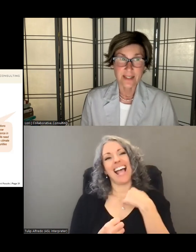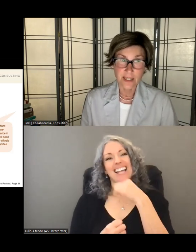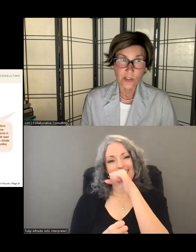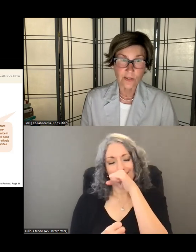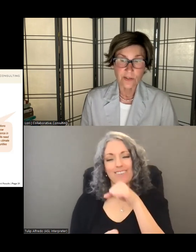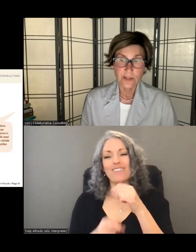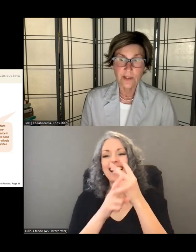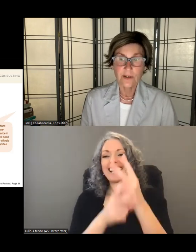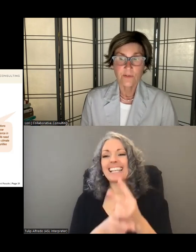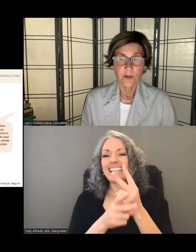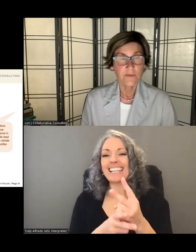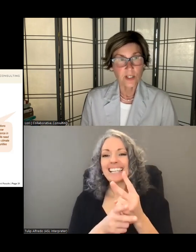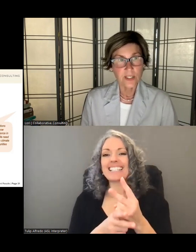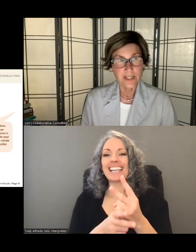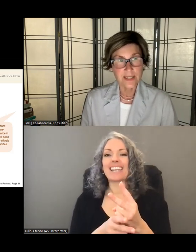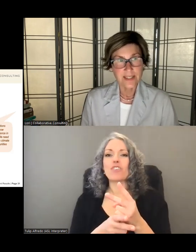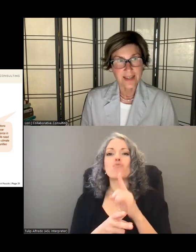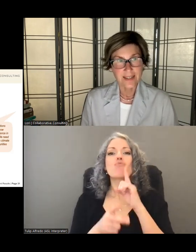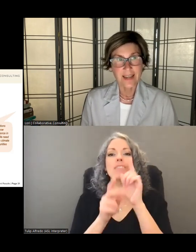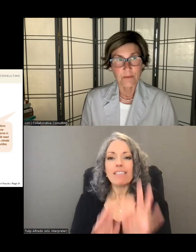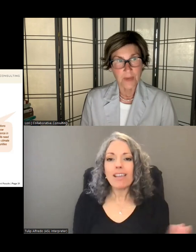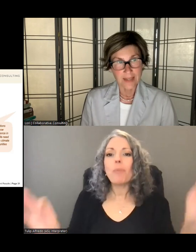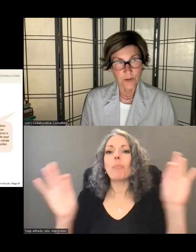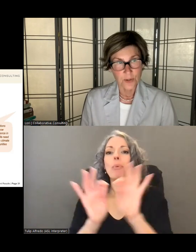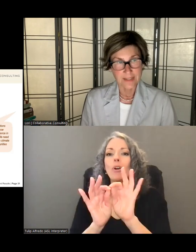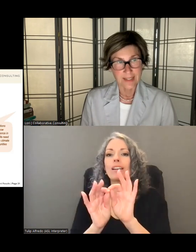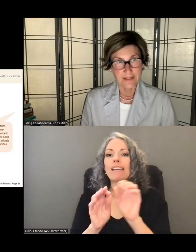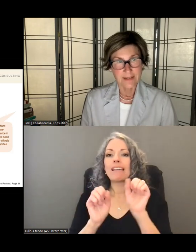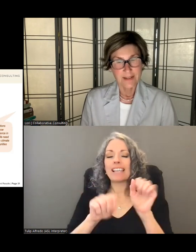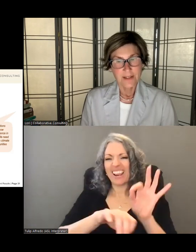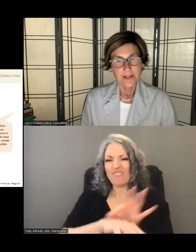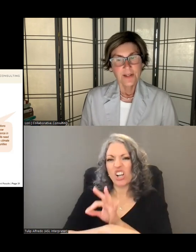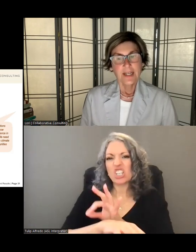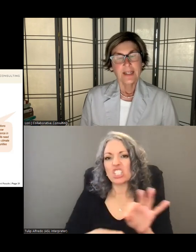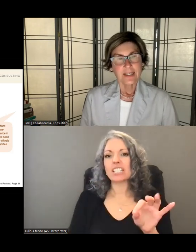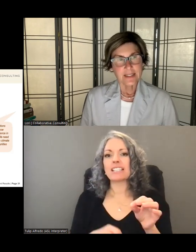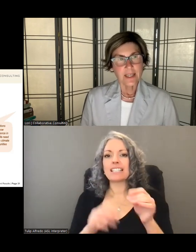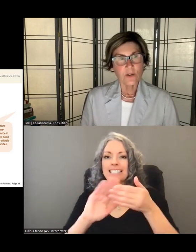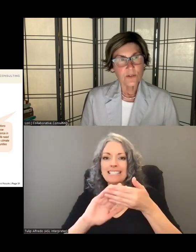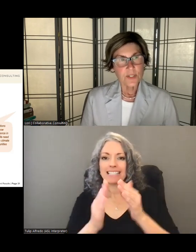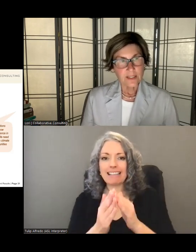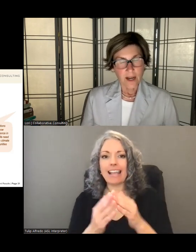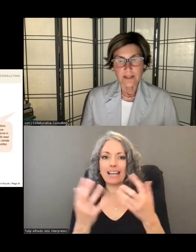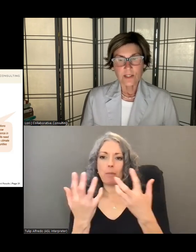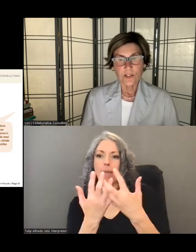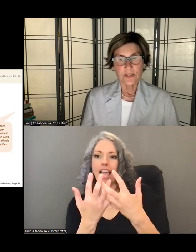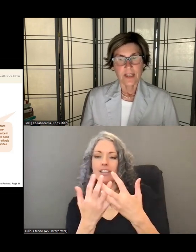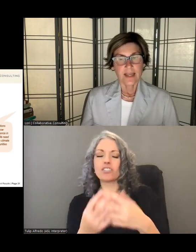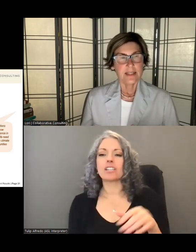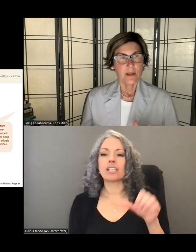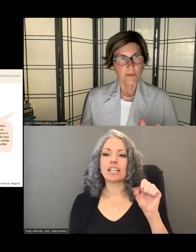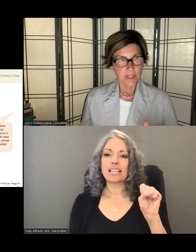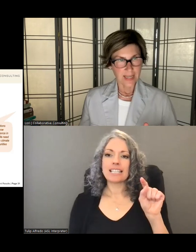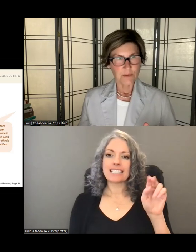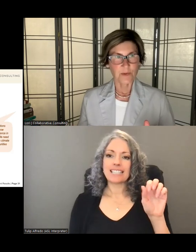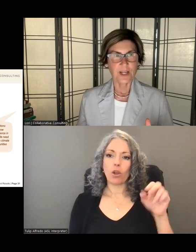considered essential for a functioning society and paid accordingly. Now, stakeholders acknowledged